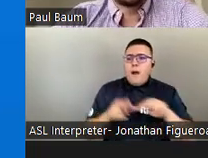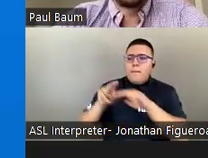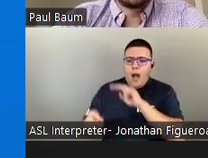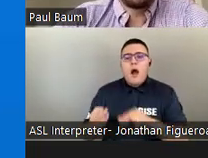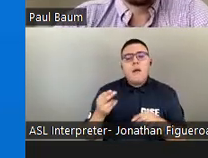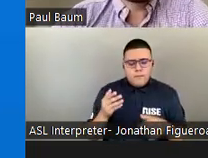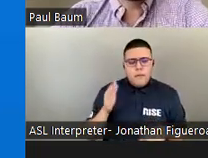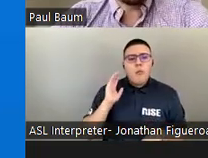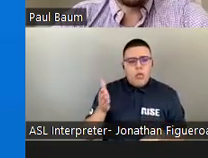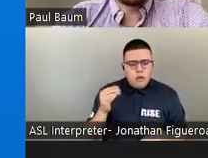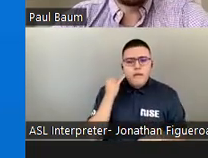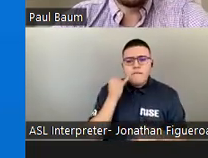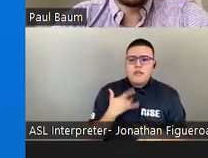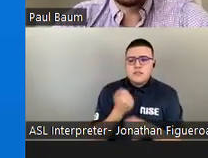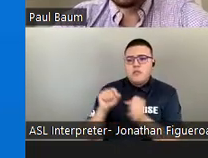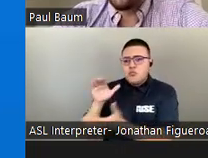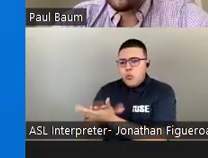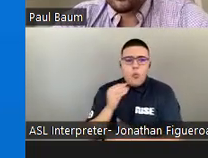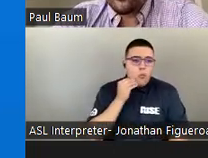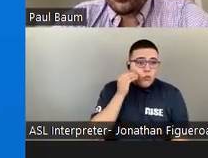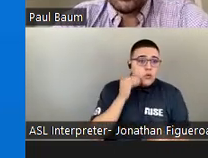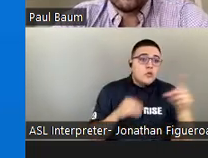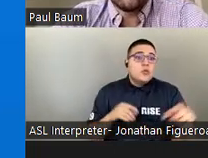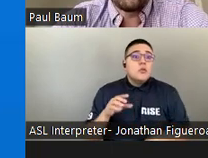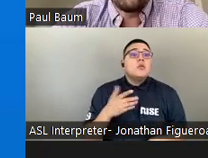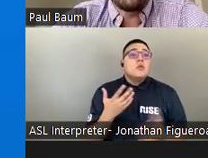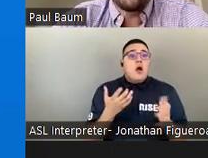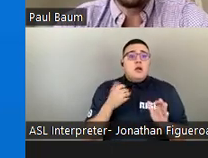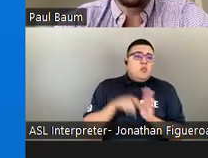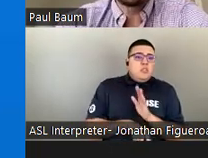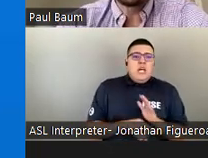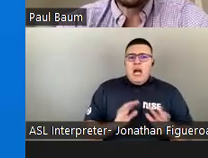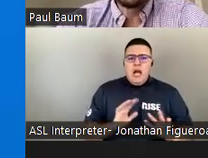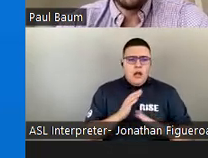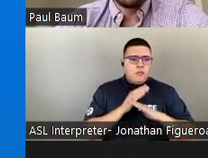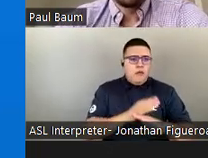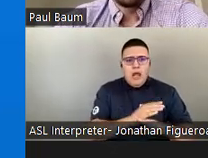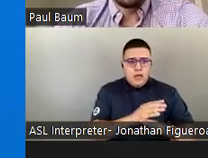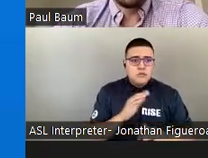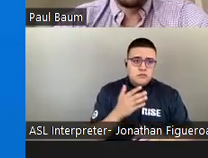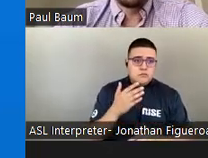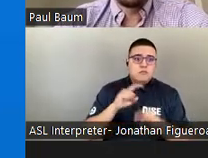Some suicide prevention efforts, some crisis intervention services, just a few of them.